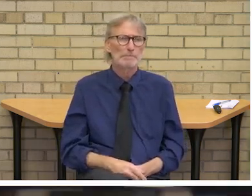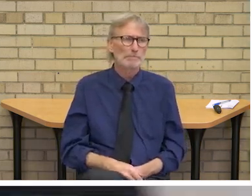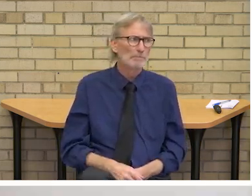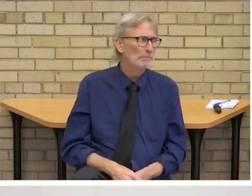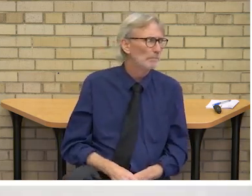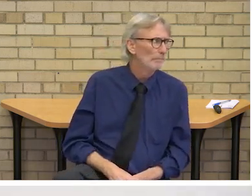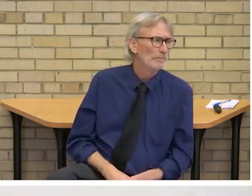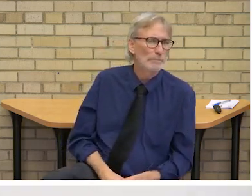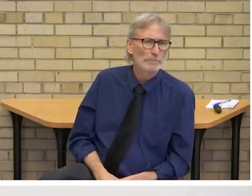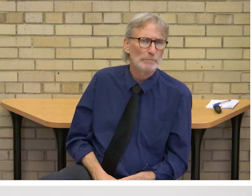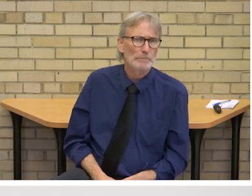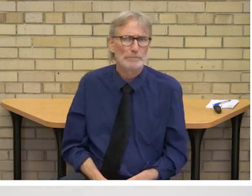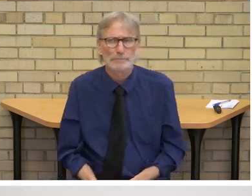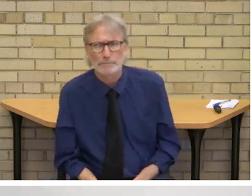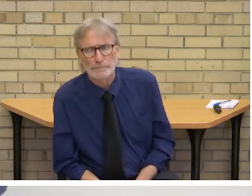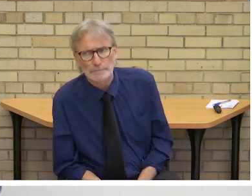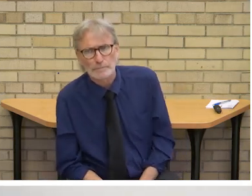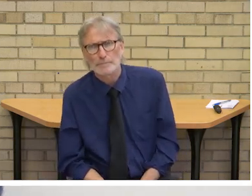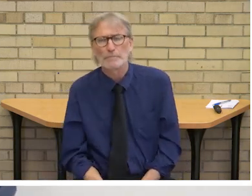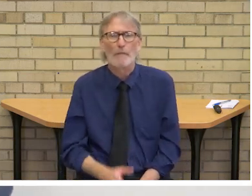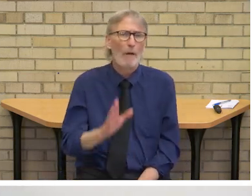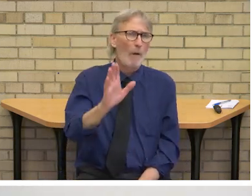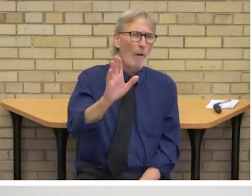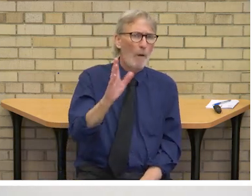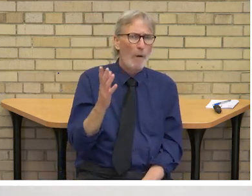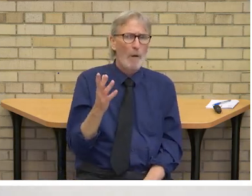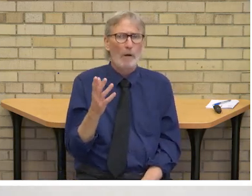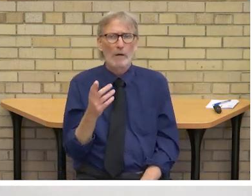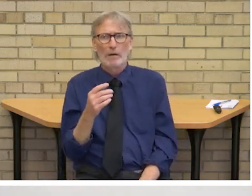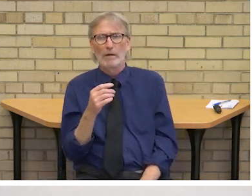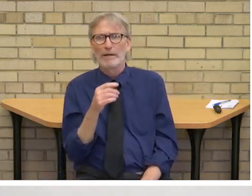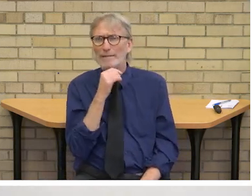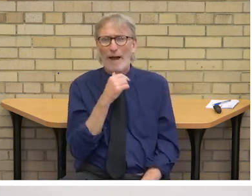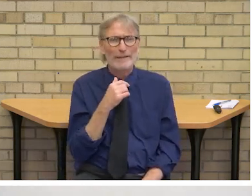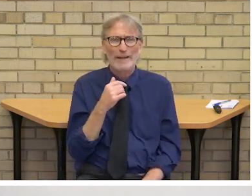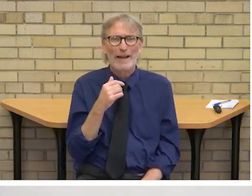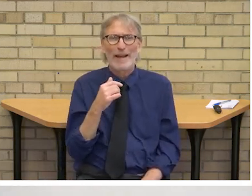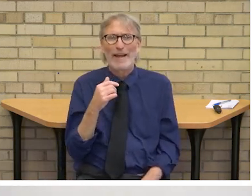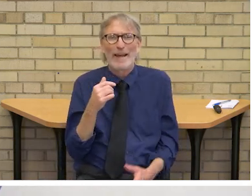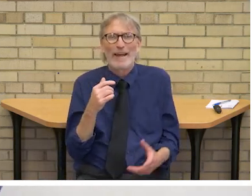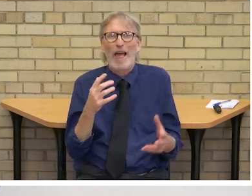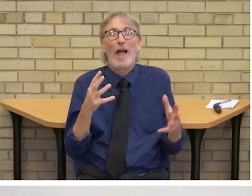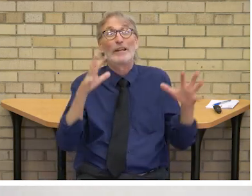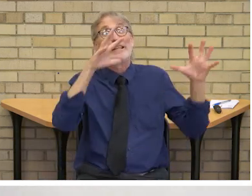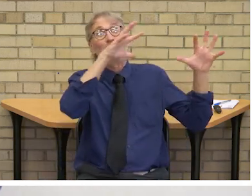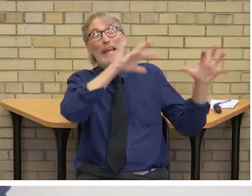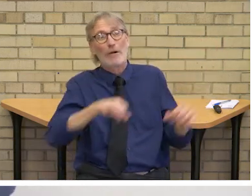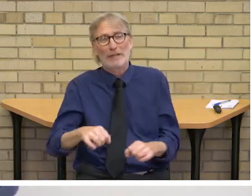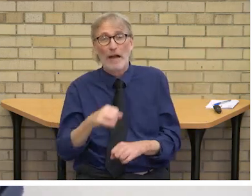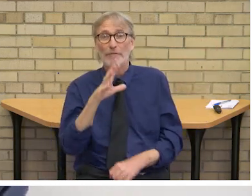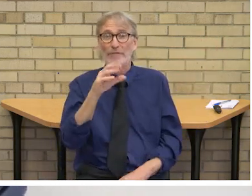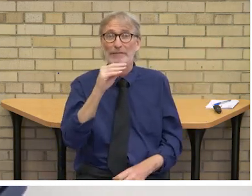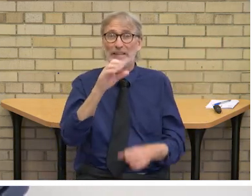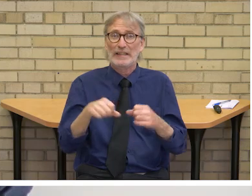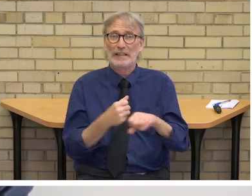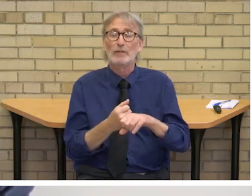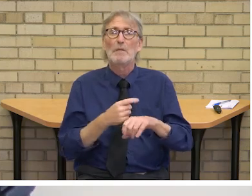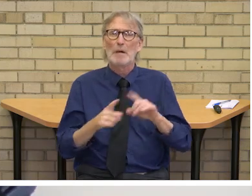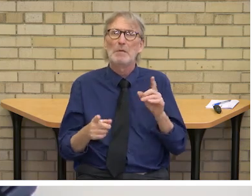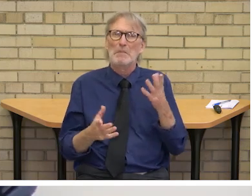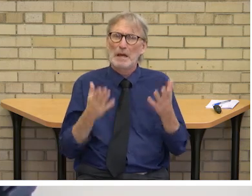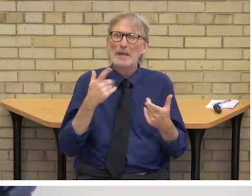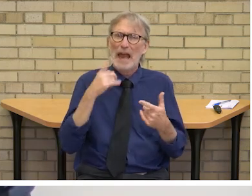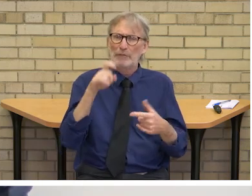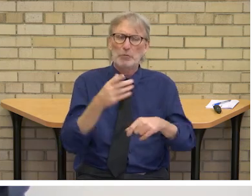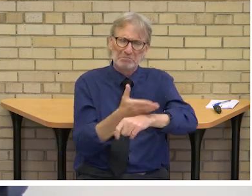Just to add on to that a bit, you know, we're not saying that the bridge will get torn down in 50 years, but we would expect there to be a significant